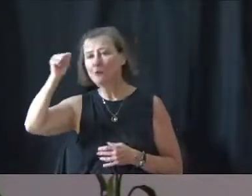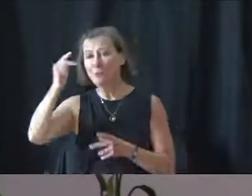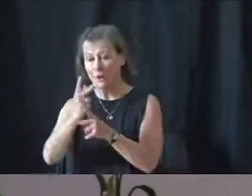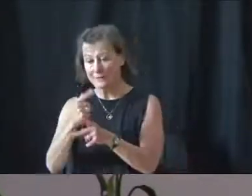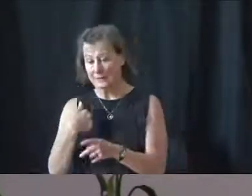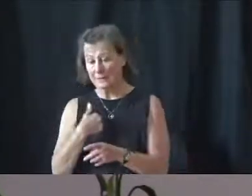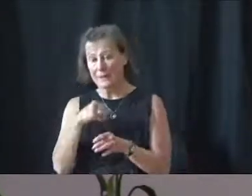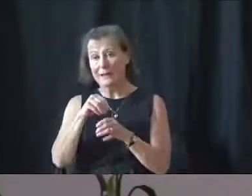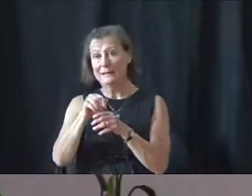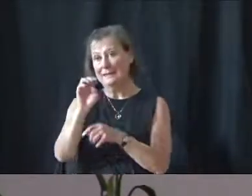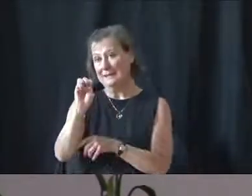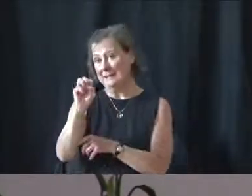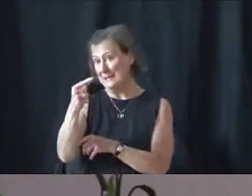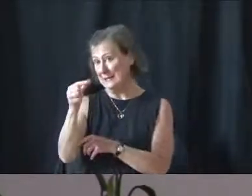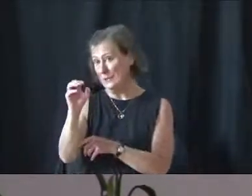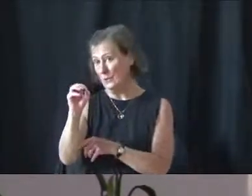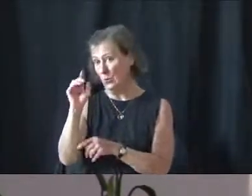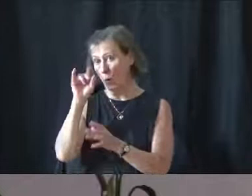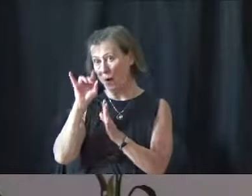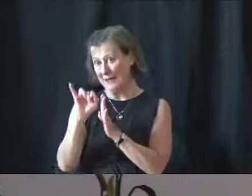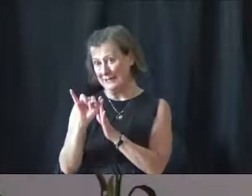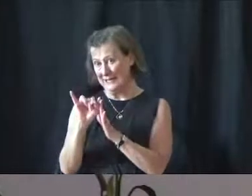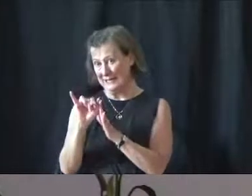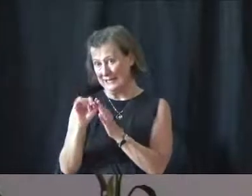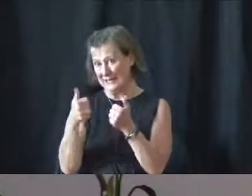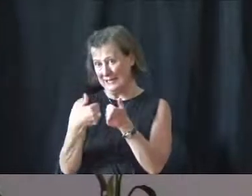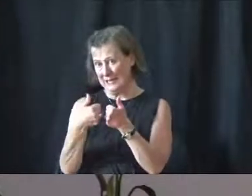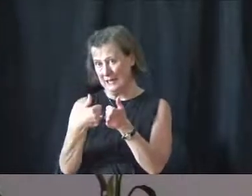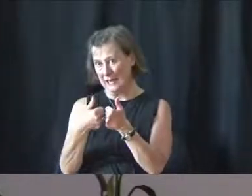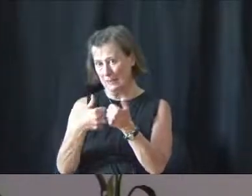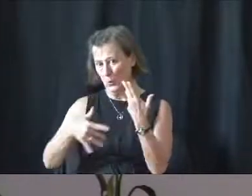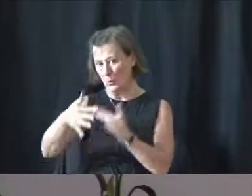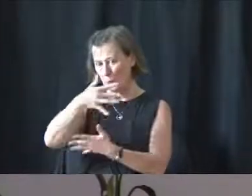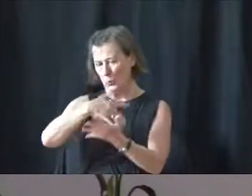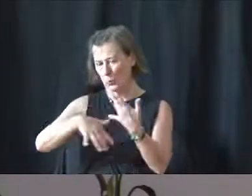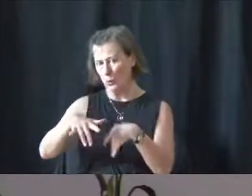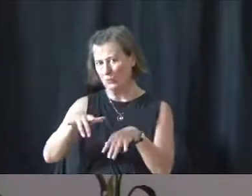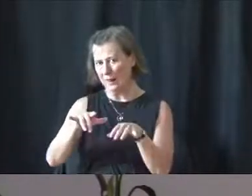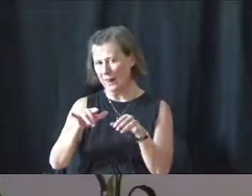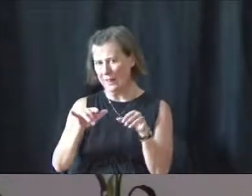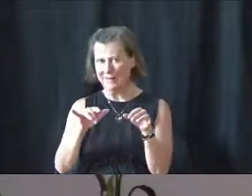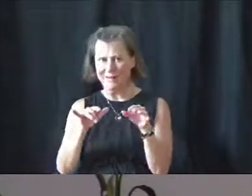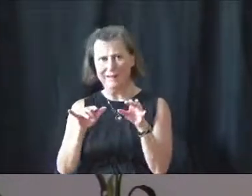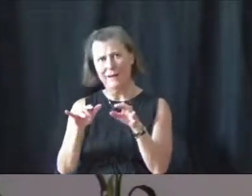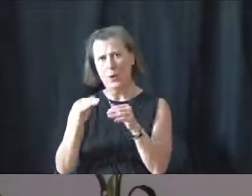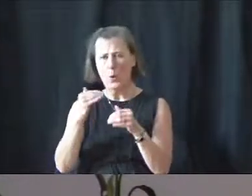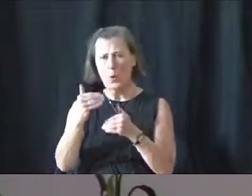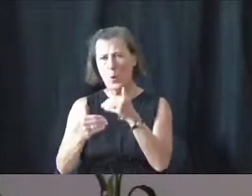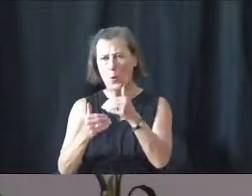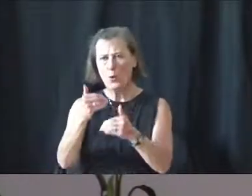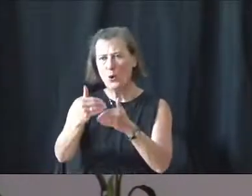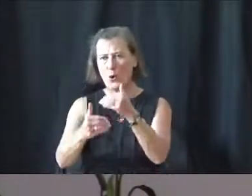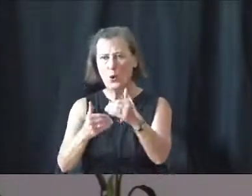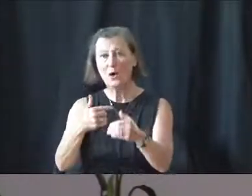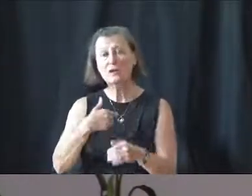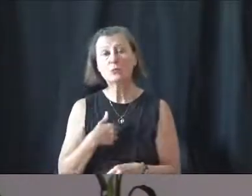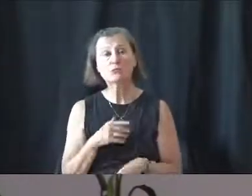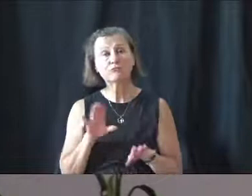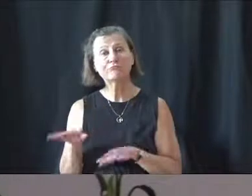identity game, the social conventional order game. We're cruising